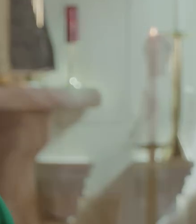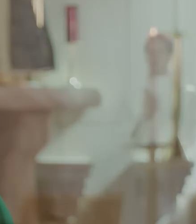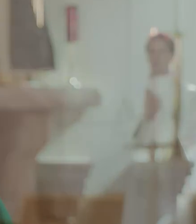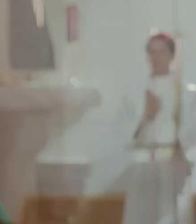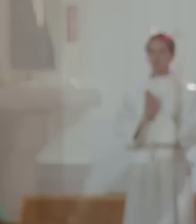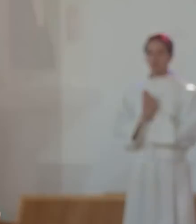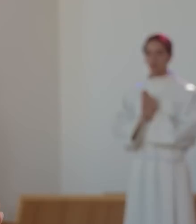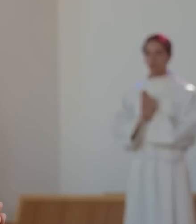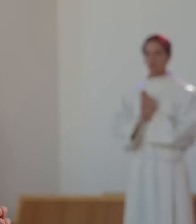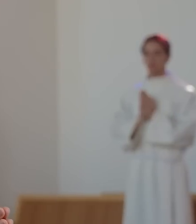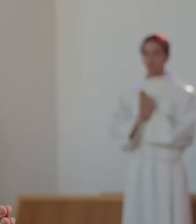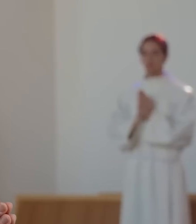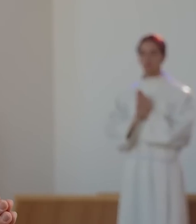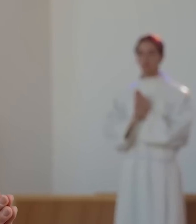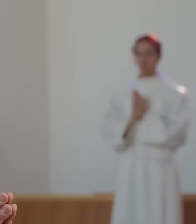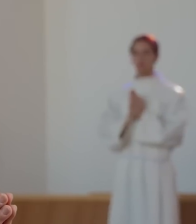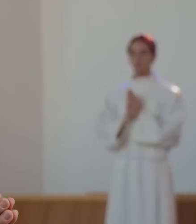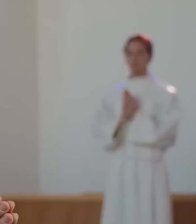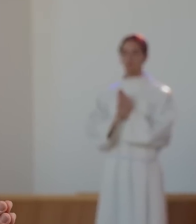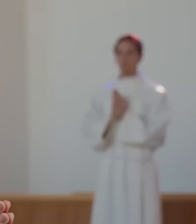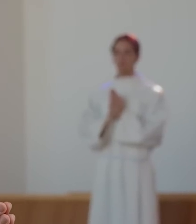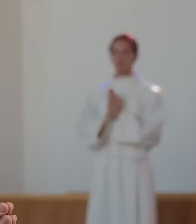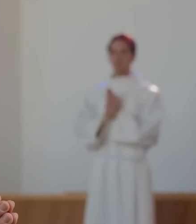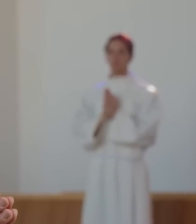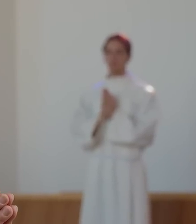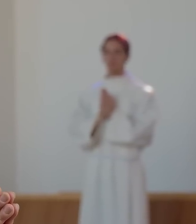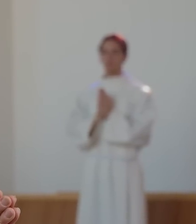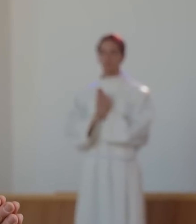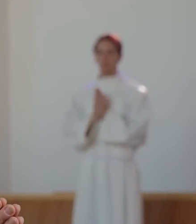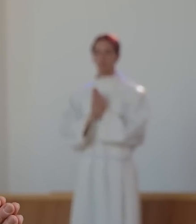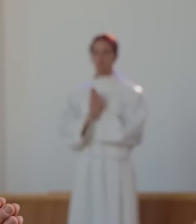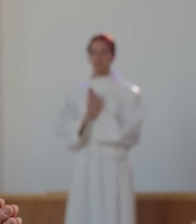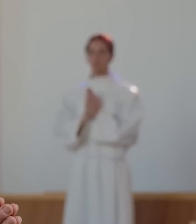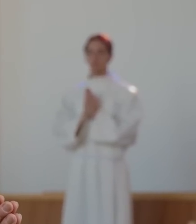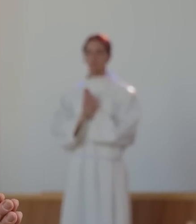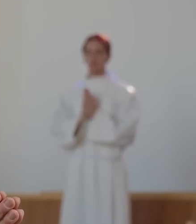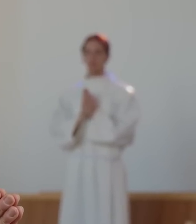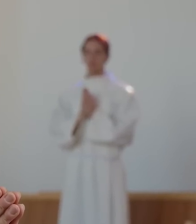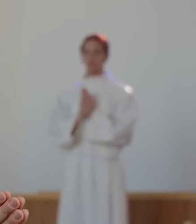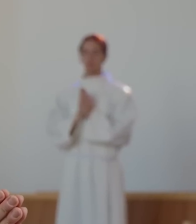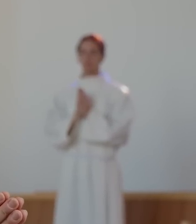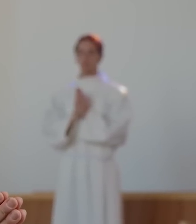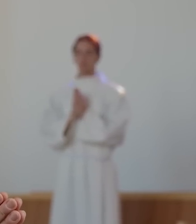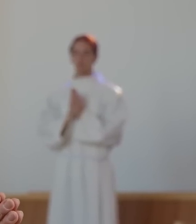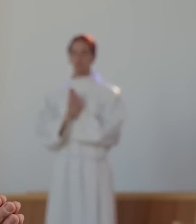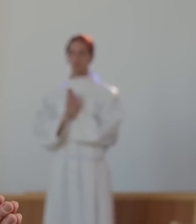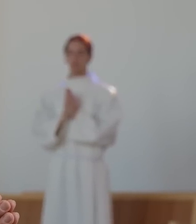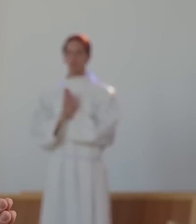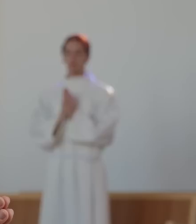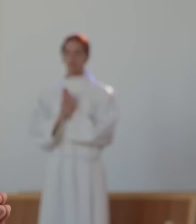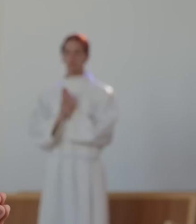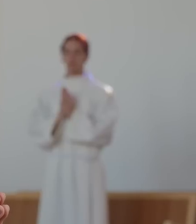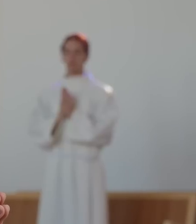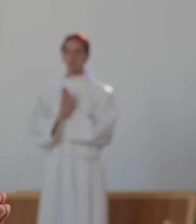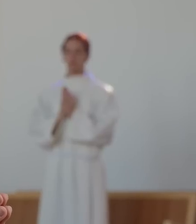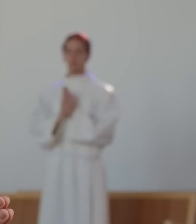Spirit, the Holy Catholic Church, the communion of saints, the forgiveness of sins, the resurrection of the